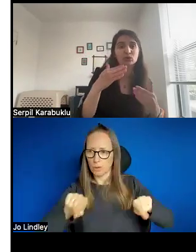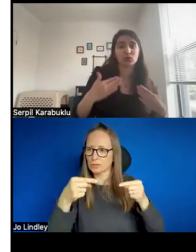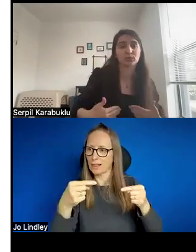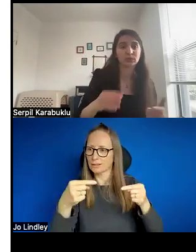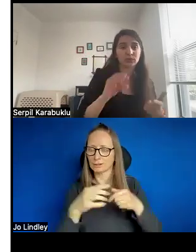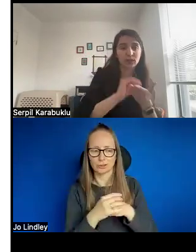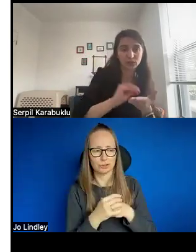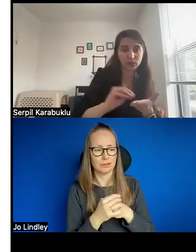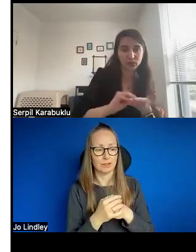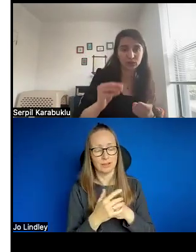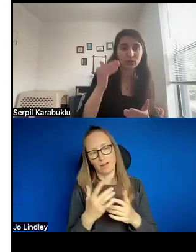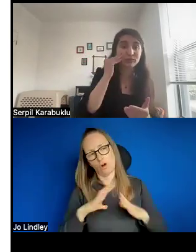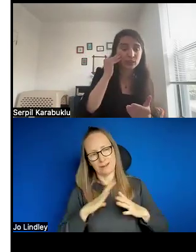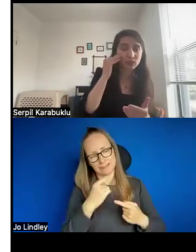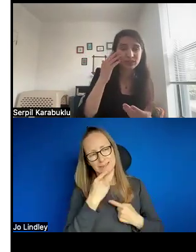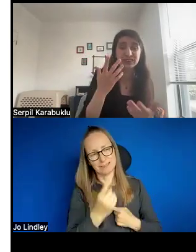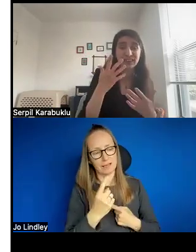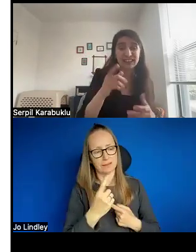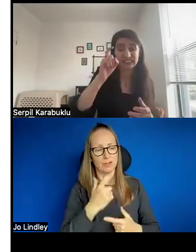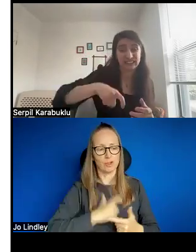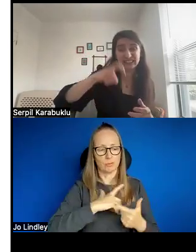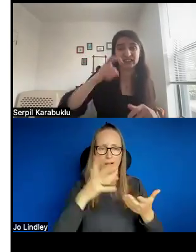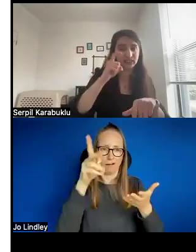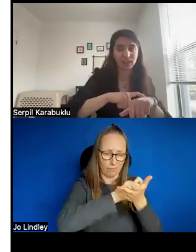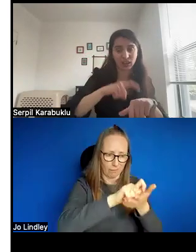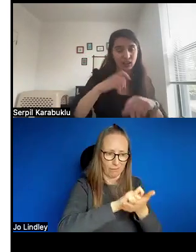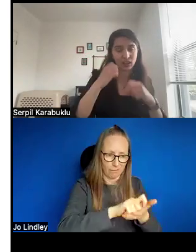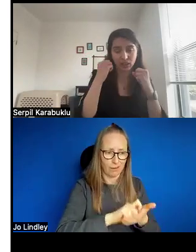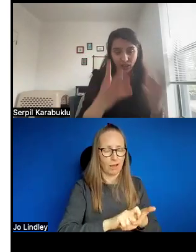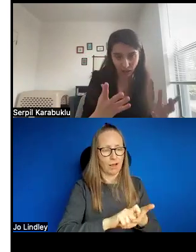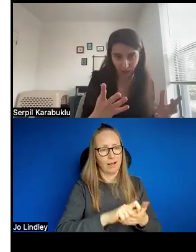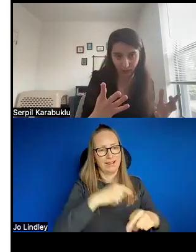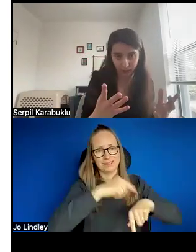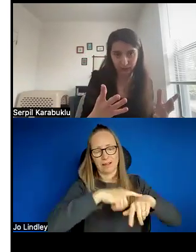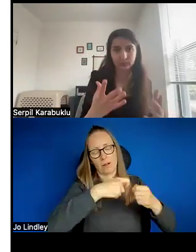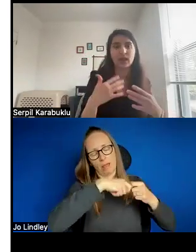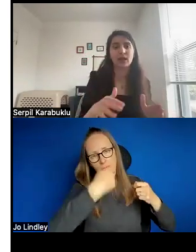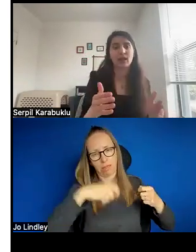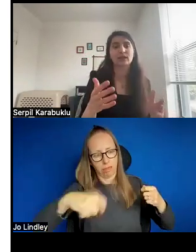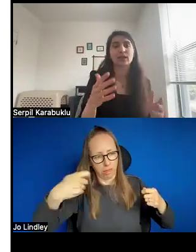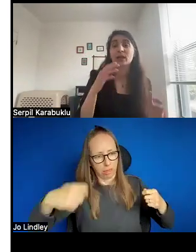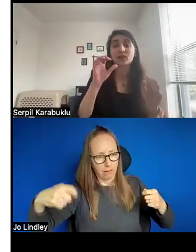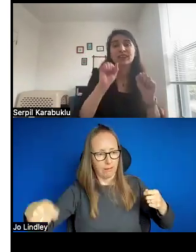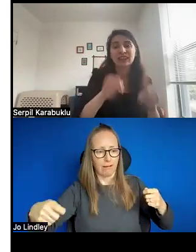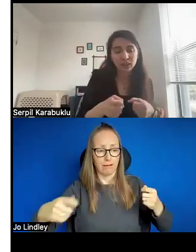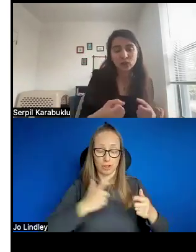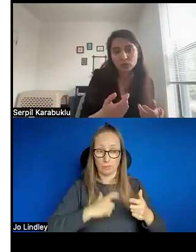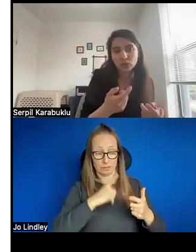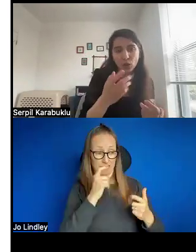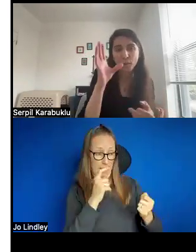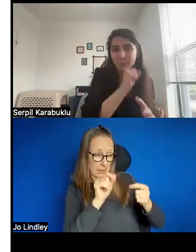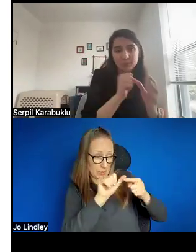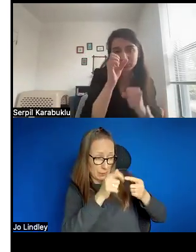out during presentation, human annotations require significant time. And humans can miss these